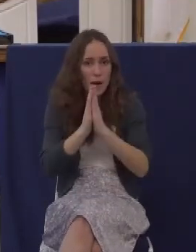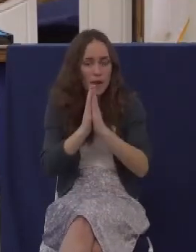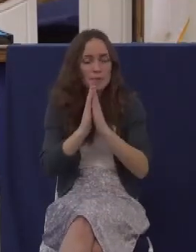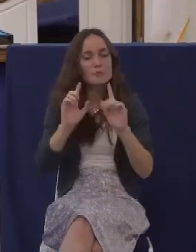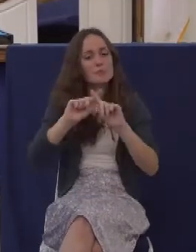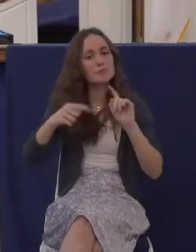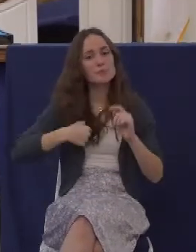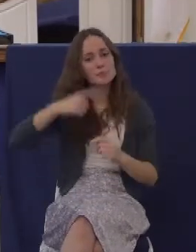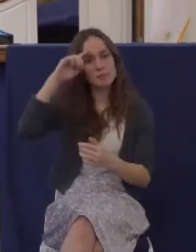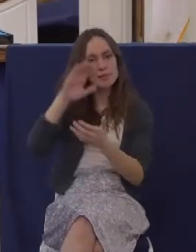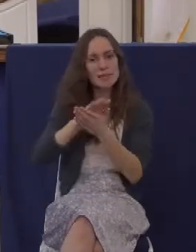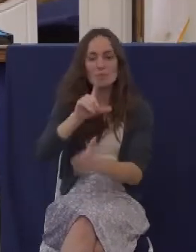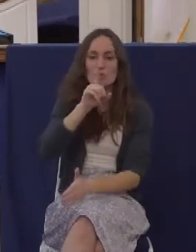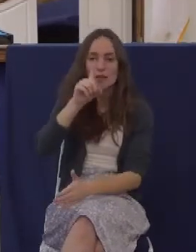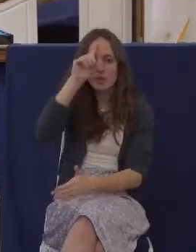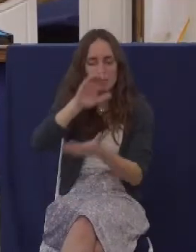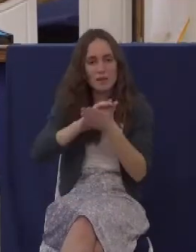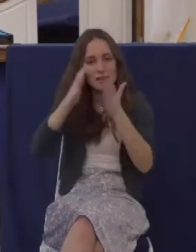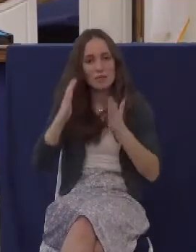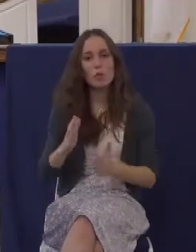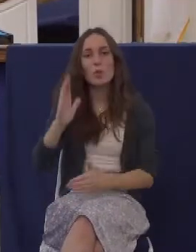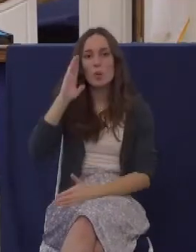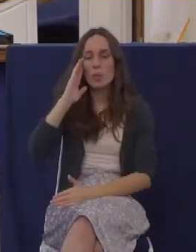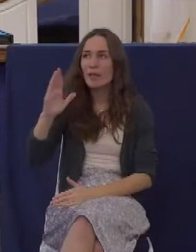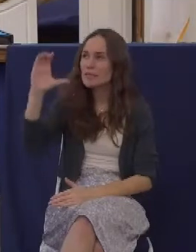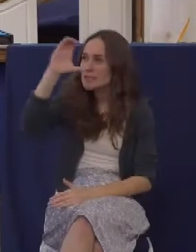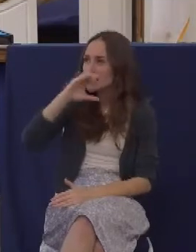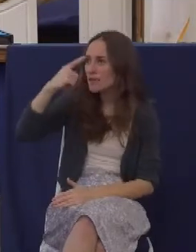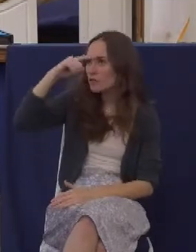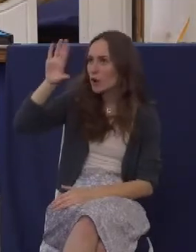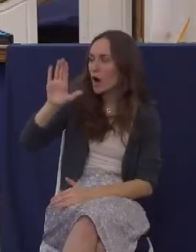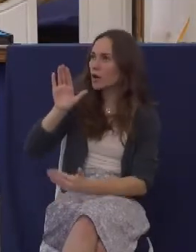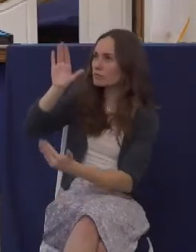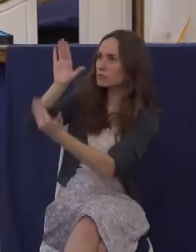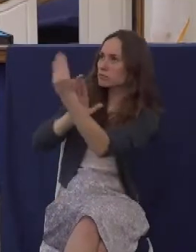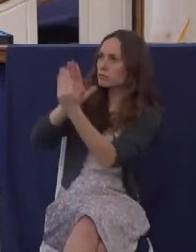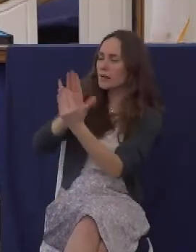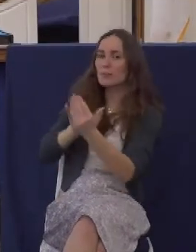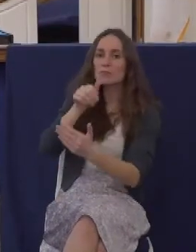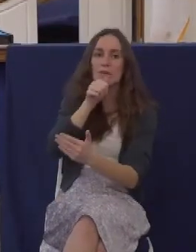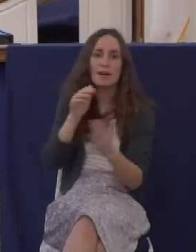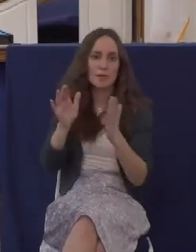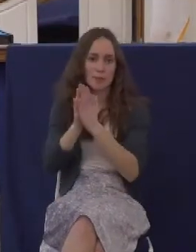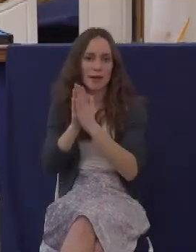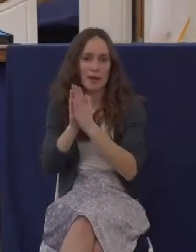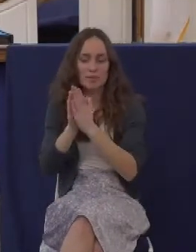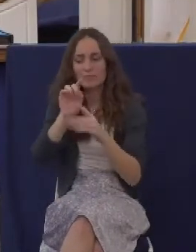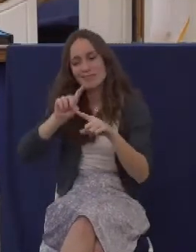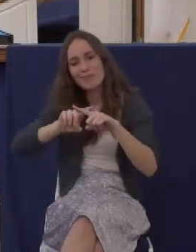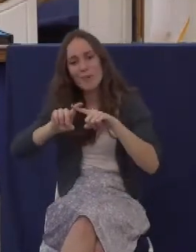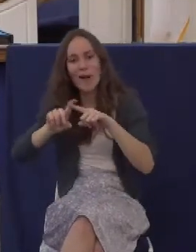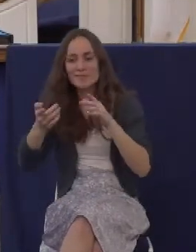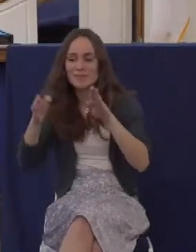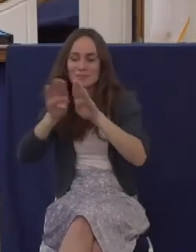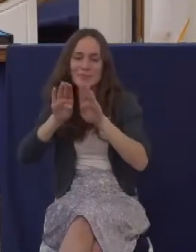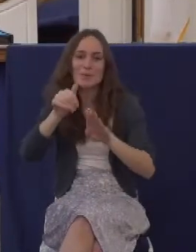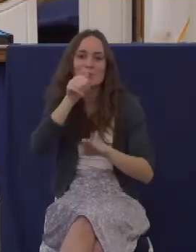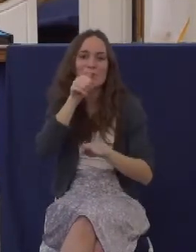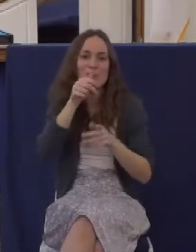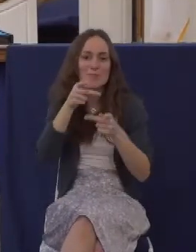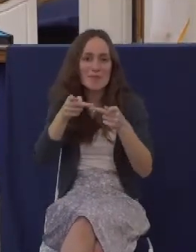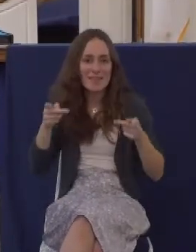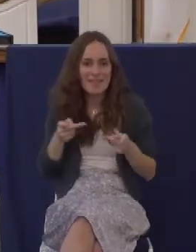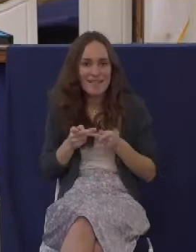God in private prayer. So the place is your closet, that quiet place that you find where you privately go and